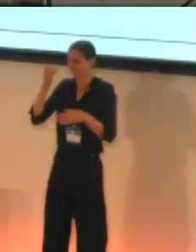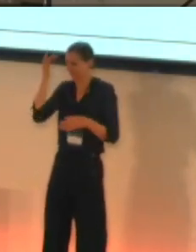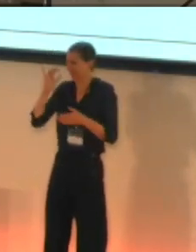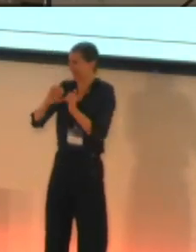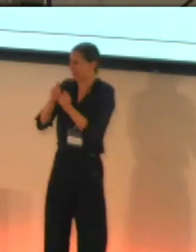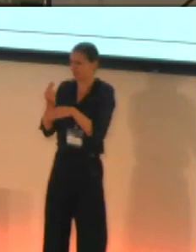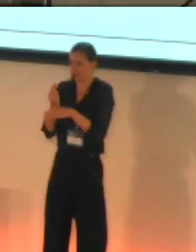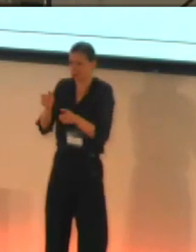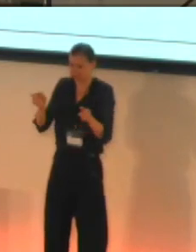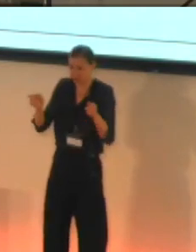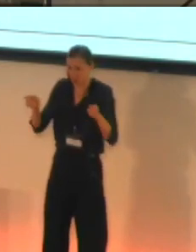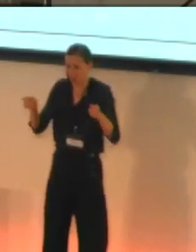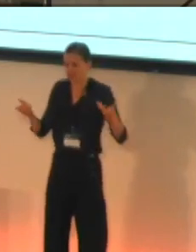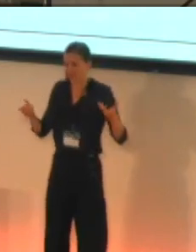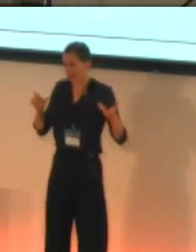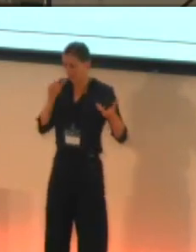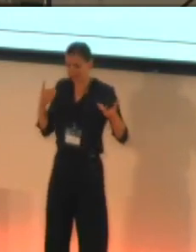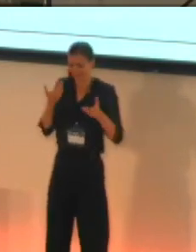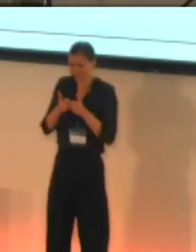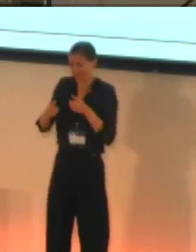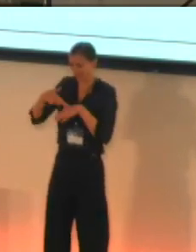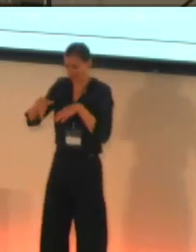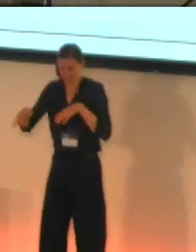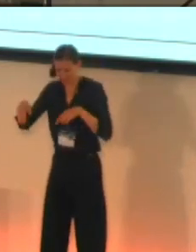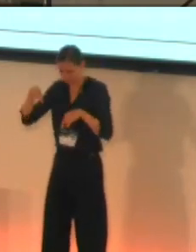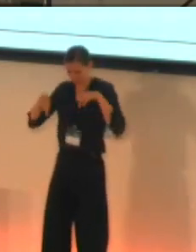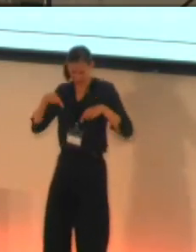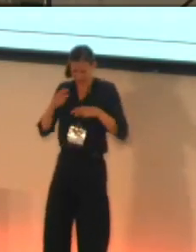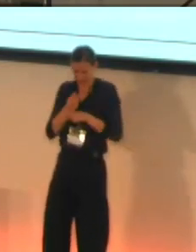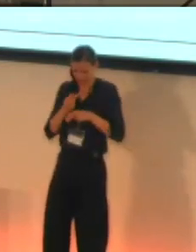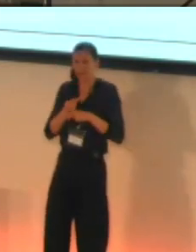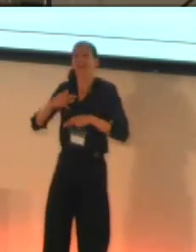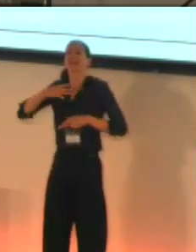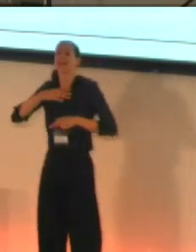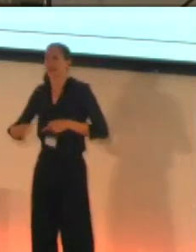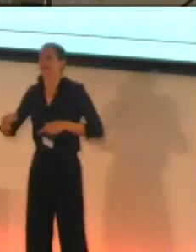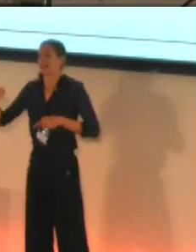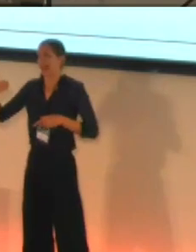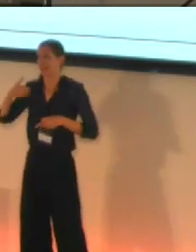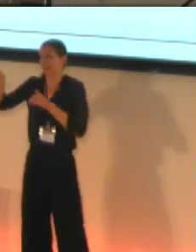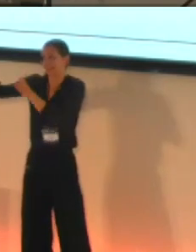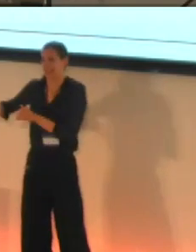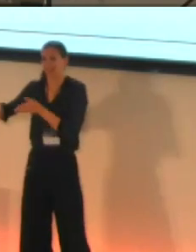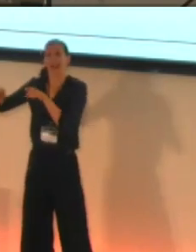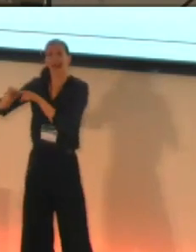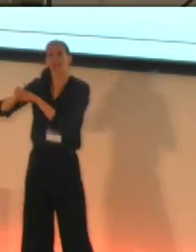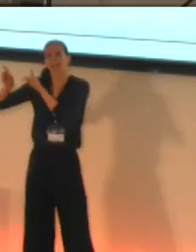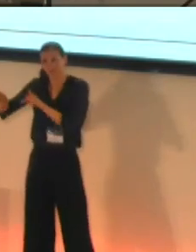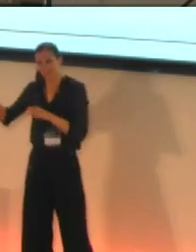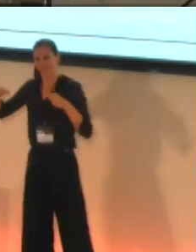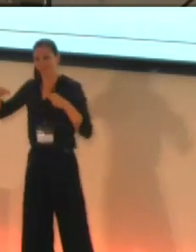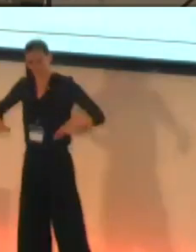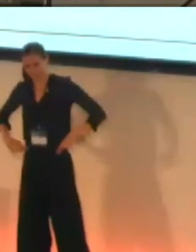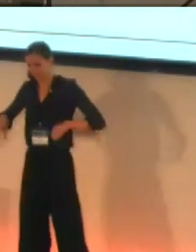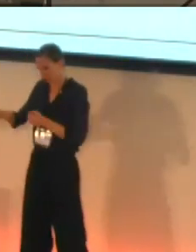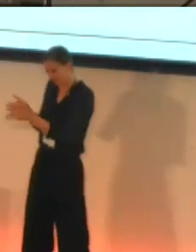sort of reference that they could refer to. And they actually really liked having the guide there, present as a human, that they could talk to about these issues at any